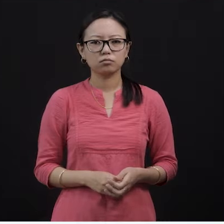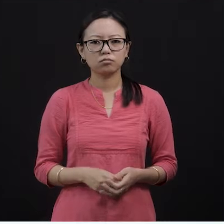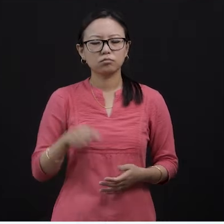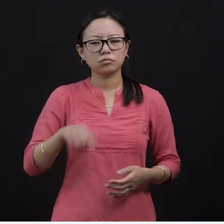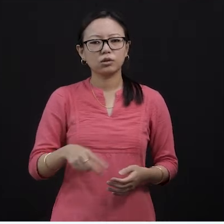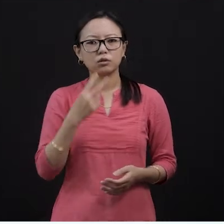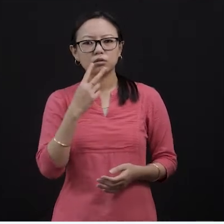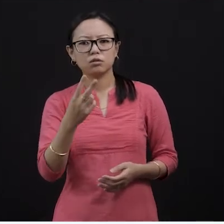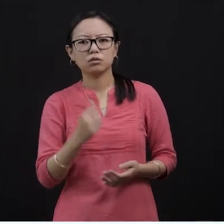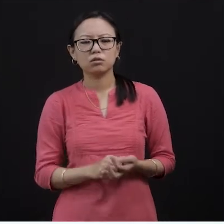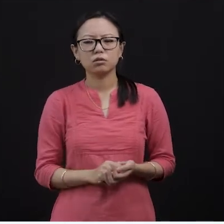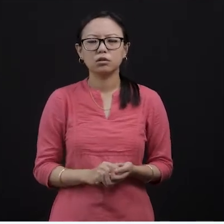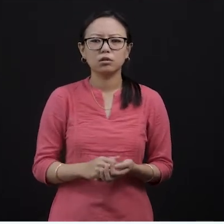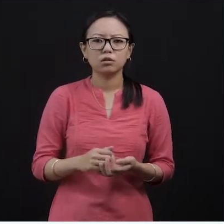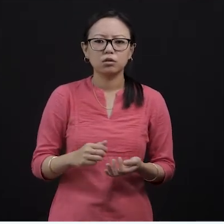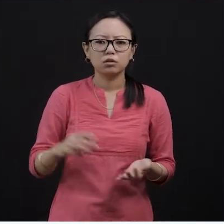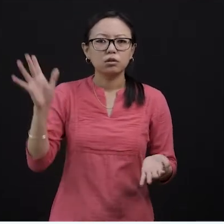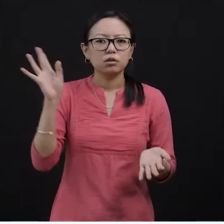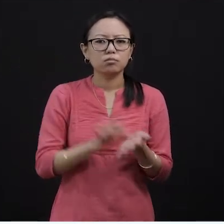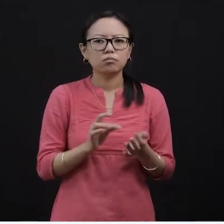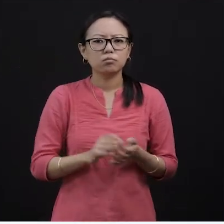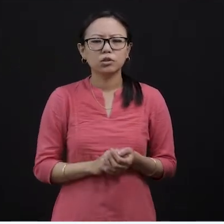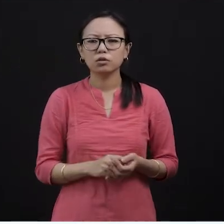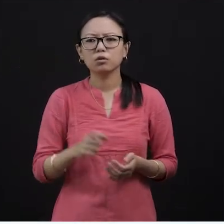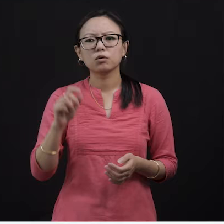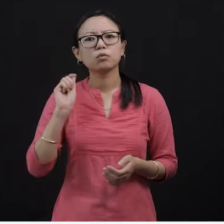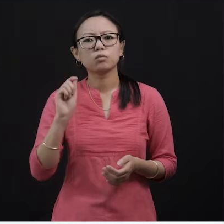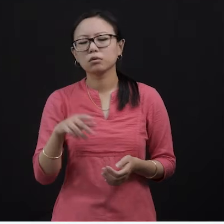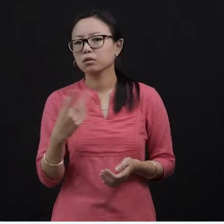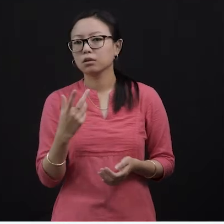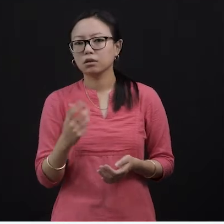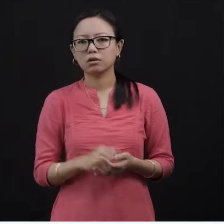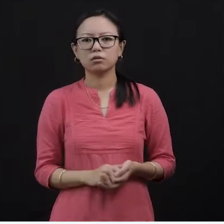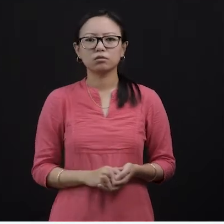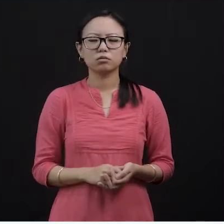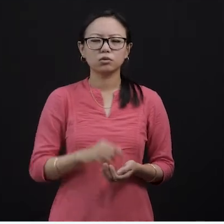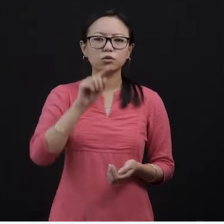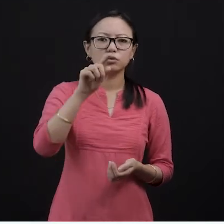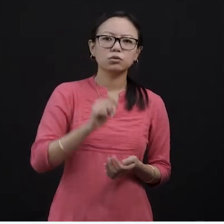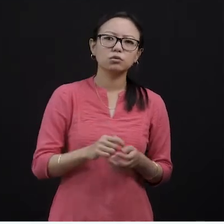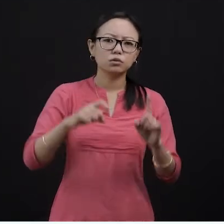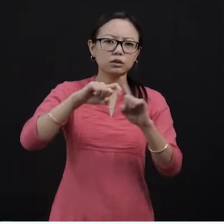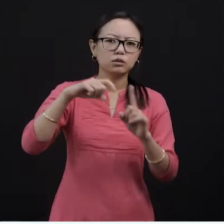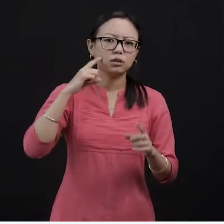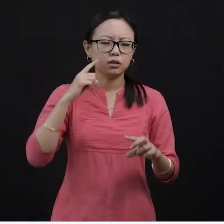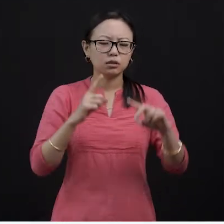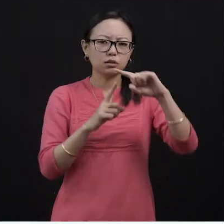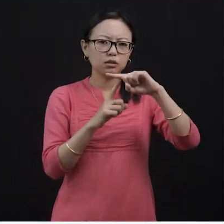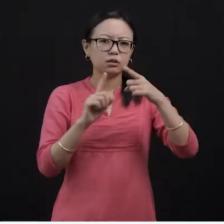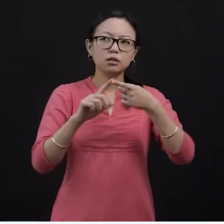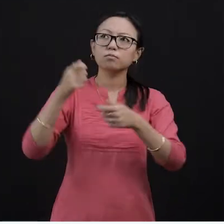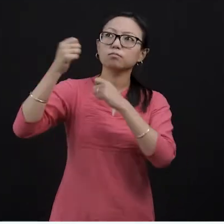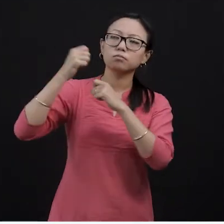of magnet. I'm sure you have seen the kite, right? How it flies, kite, K-I-T-E.